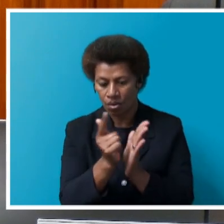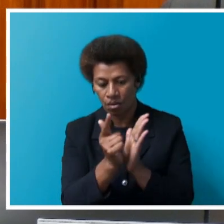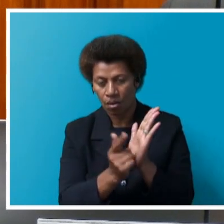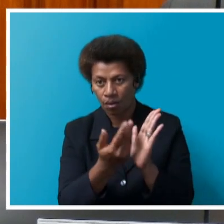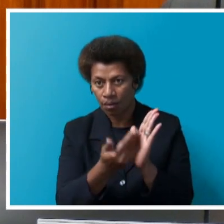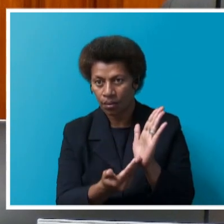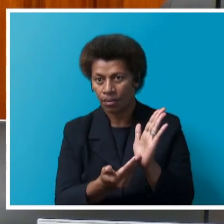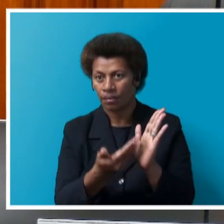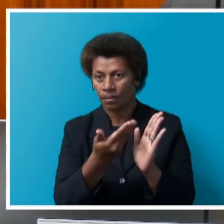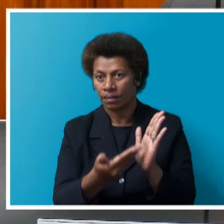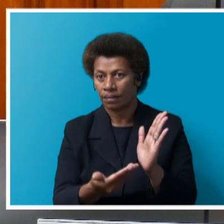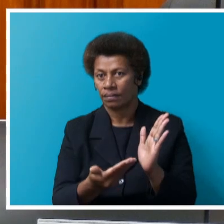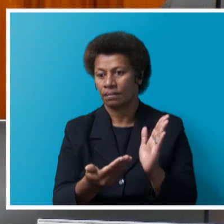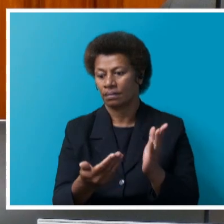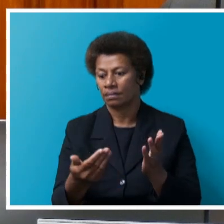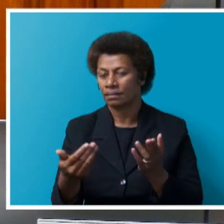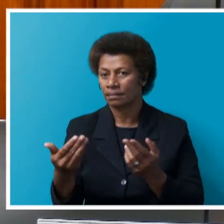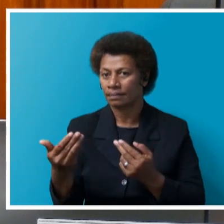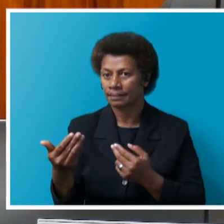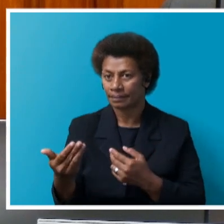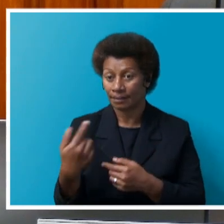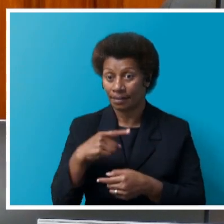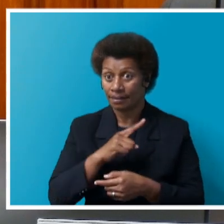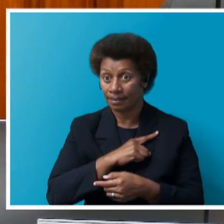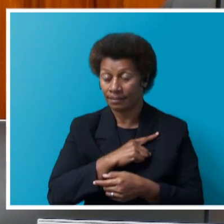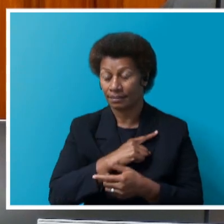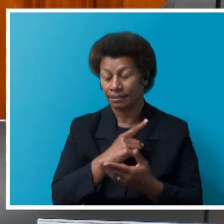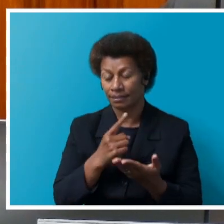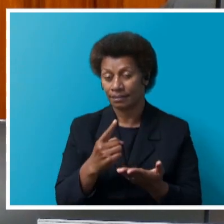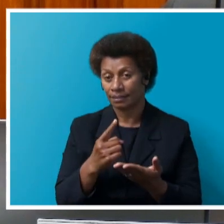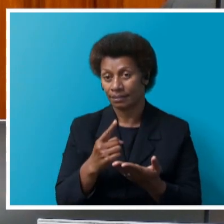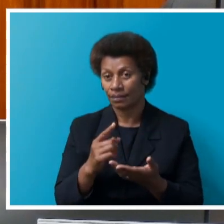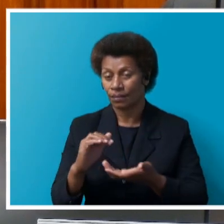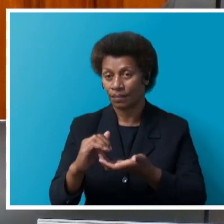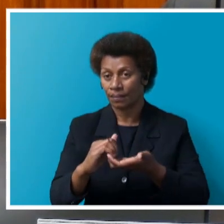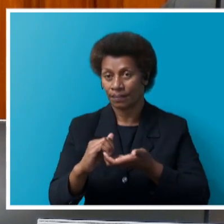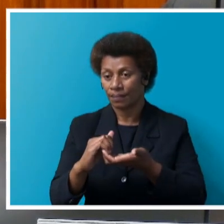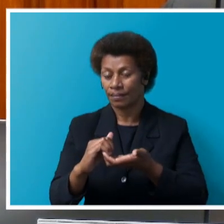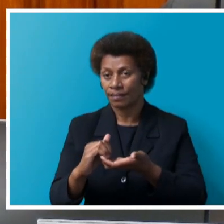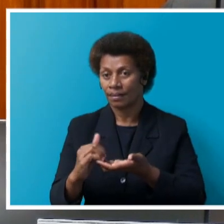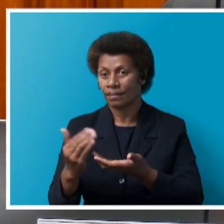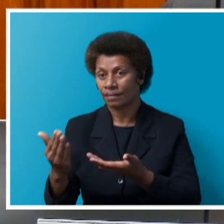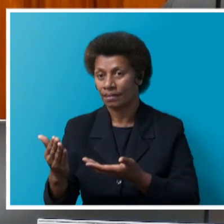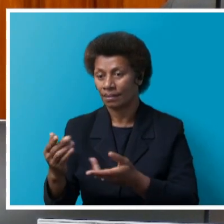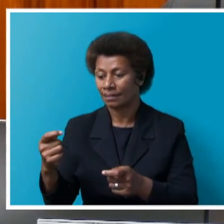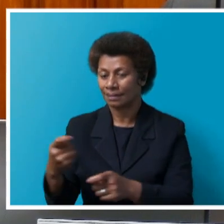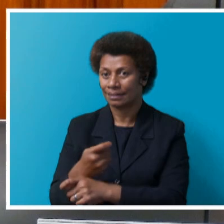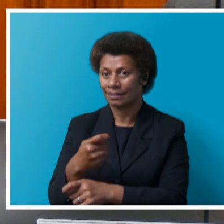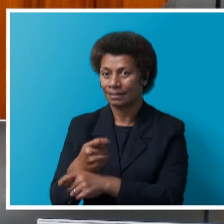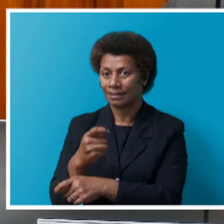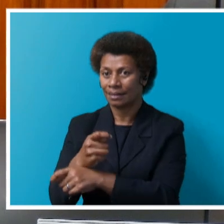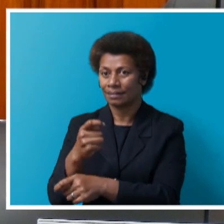of our environmental impact assessment process, we have been working closely with the Reset Task Force,